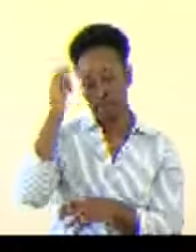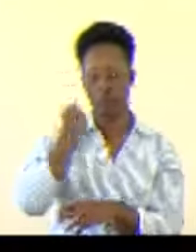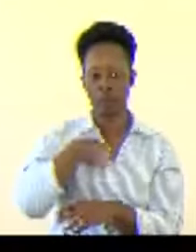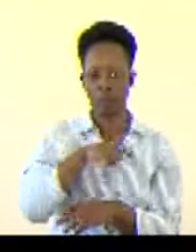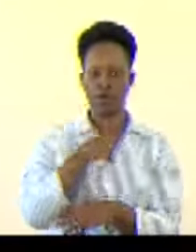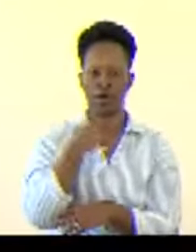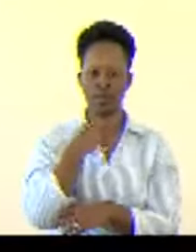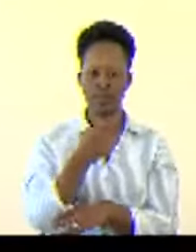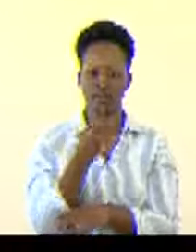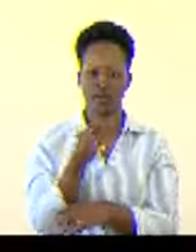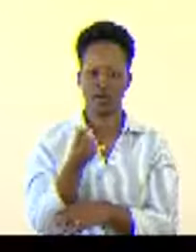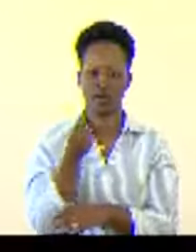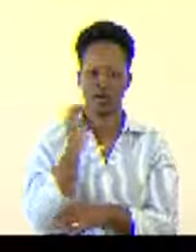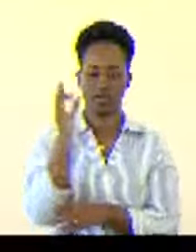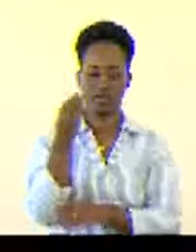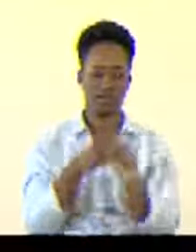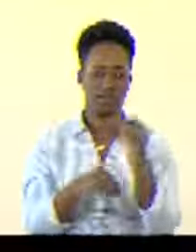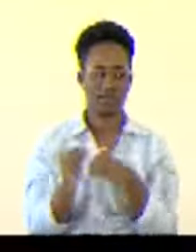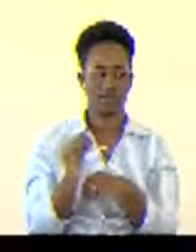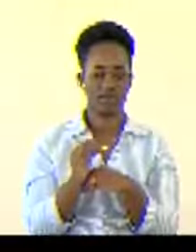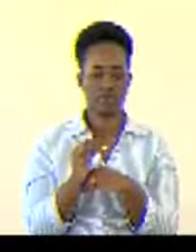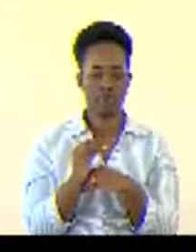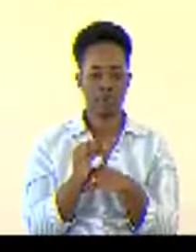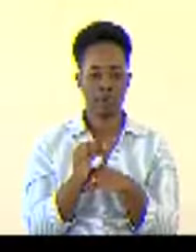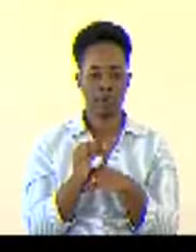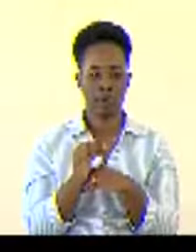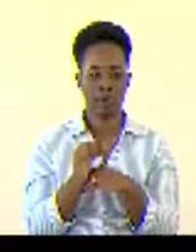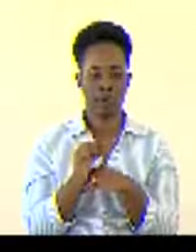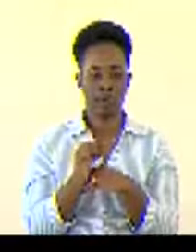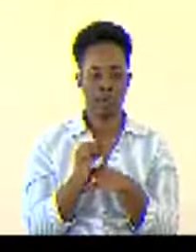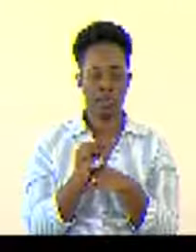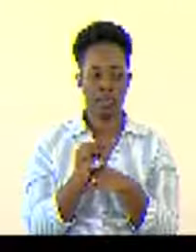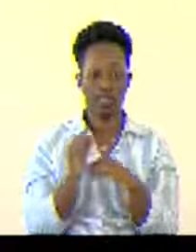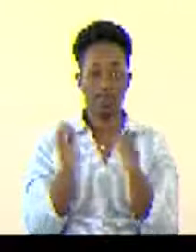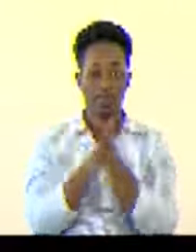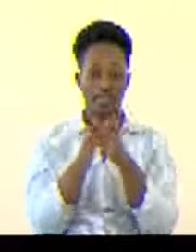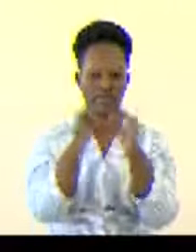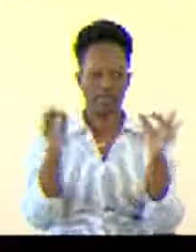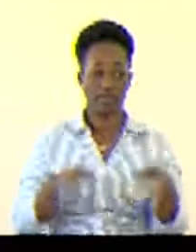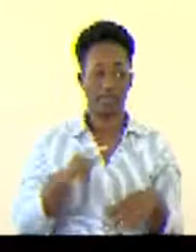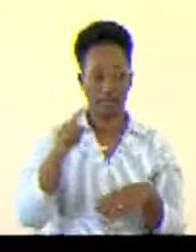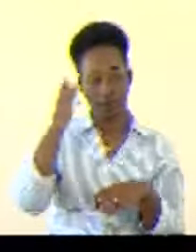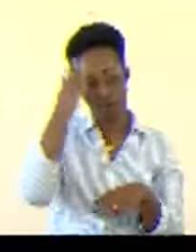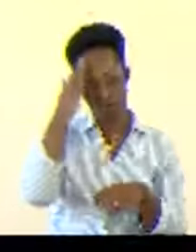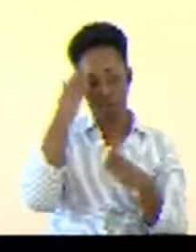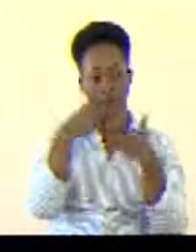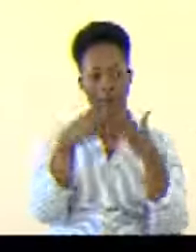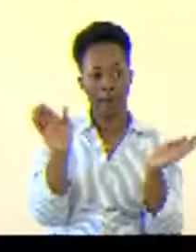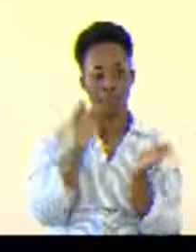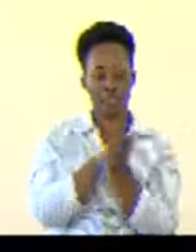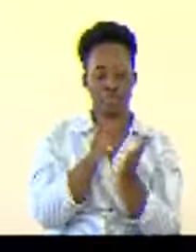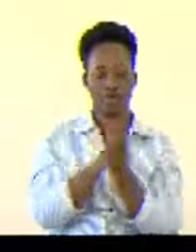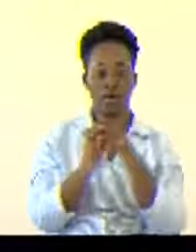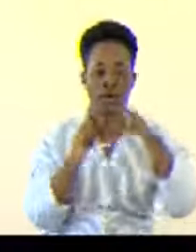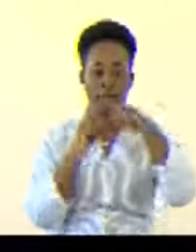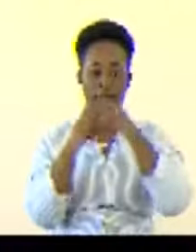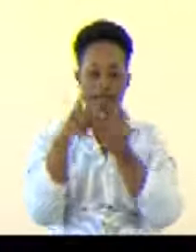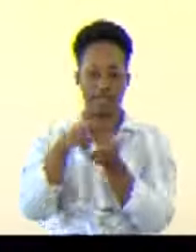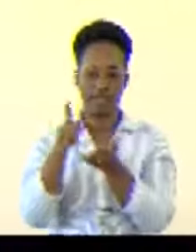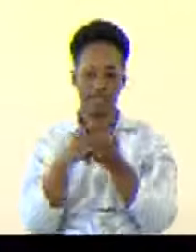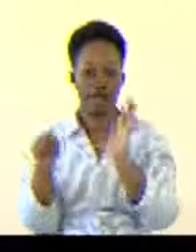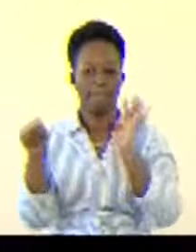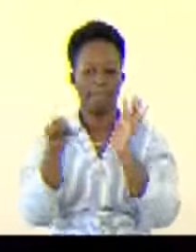sales. Amount of money spent while purchasing goods for resale. And the formula, you know, opening stock plus net purchases minus